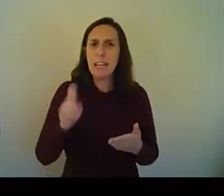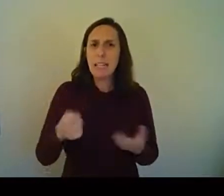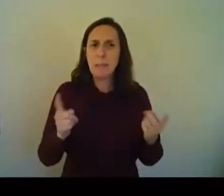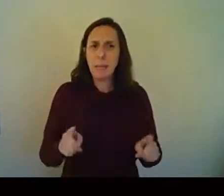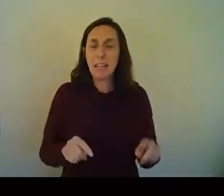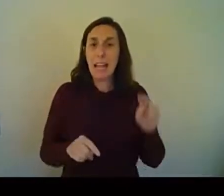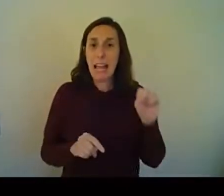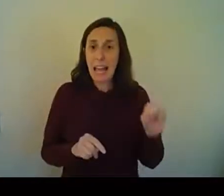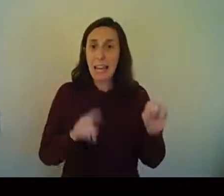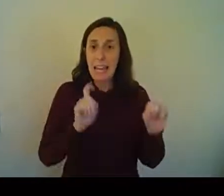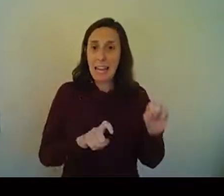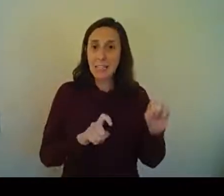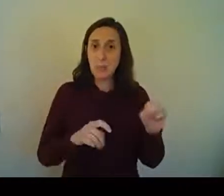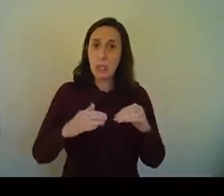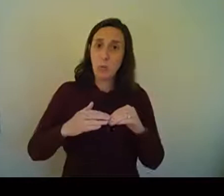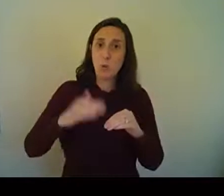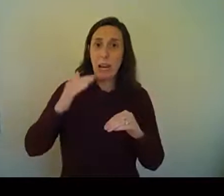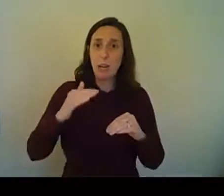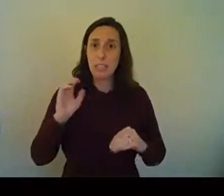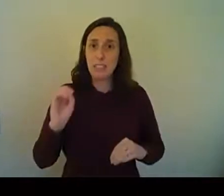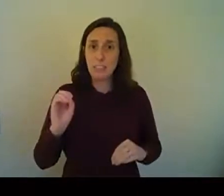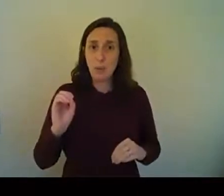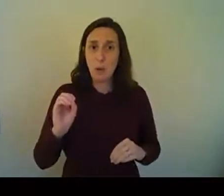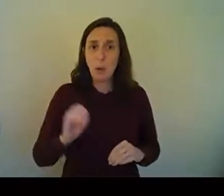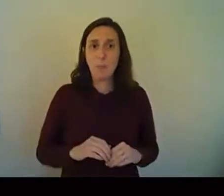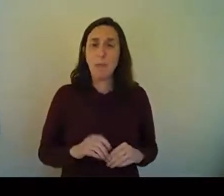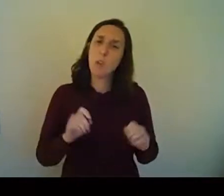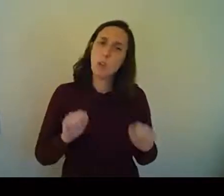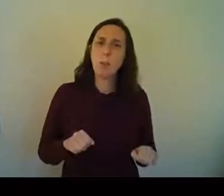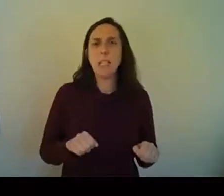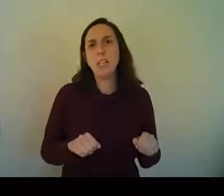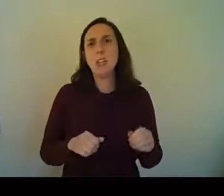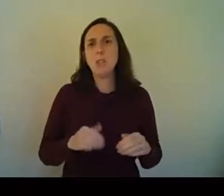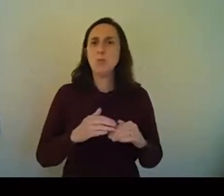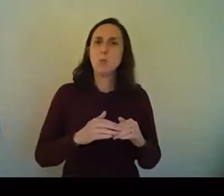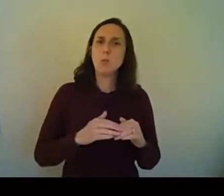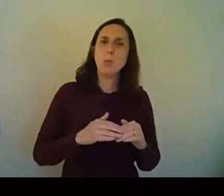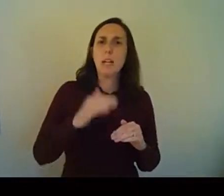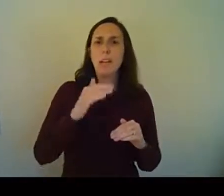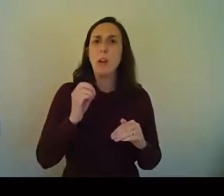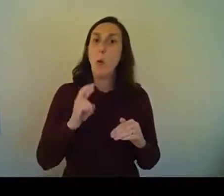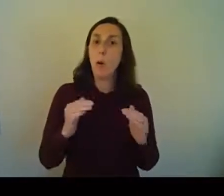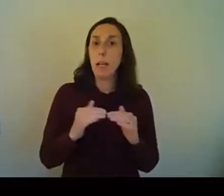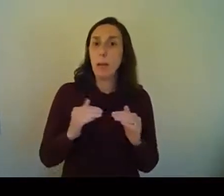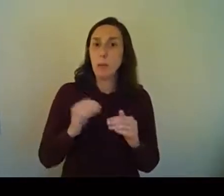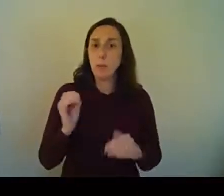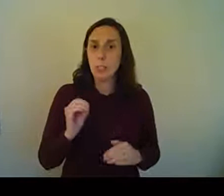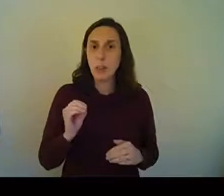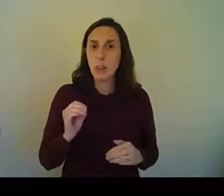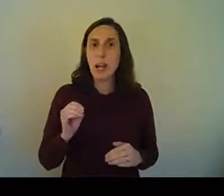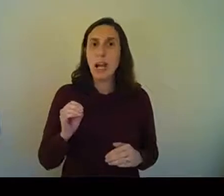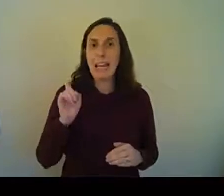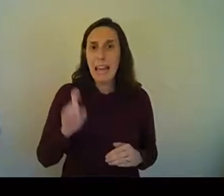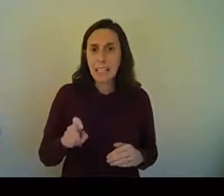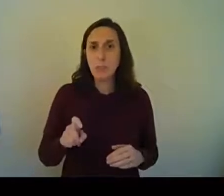0. Well, actually, we could have a constant, so we said greater than or equal to 0, and n had to exist within the